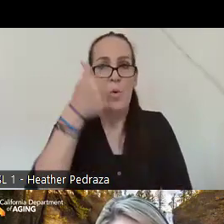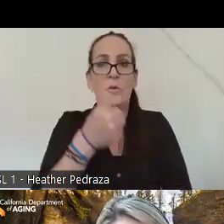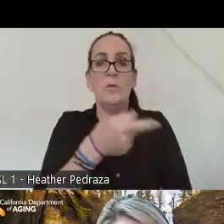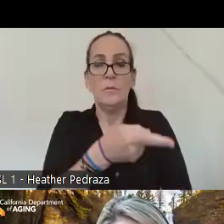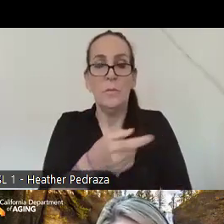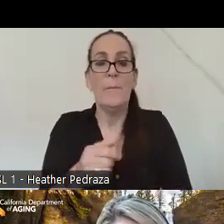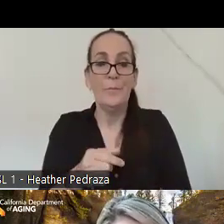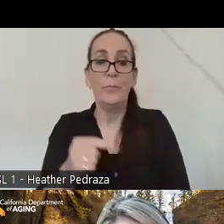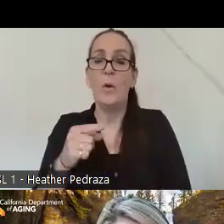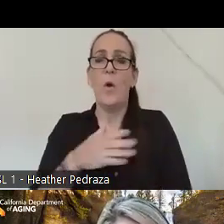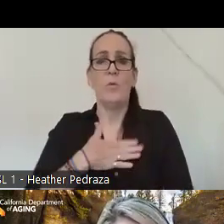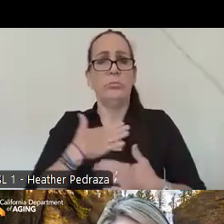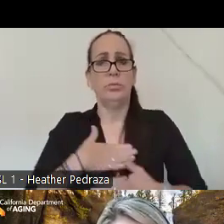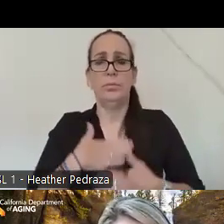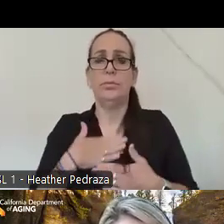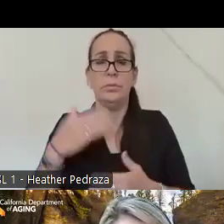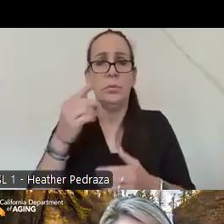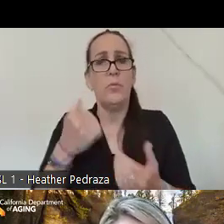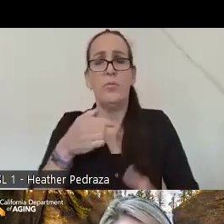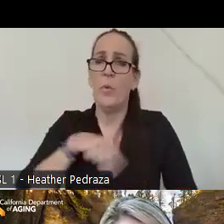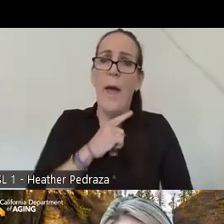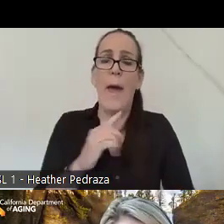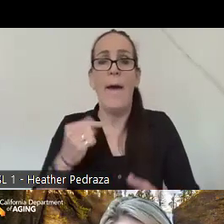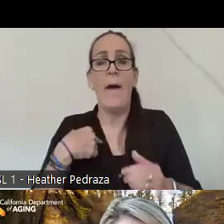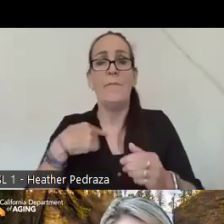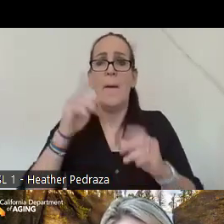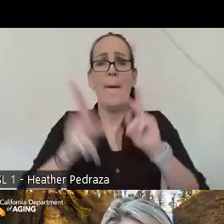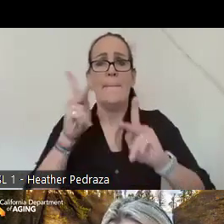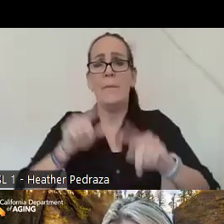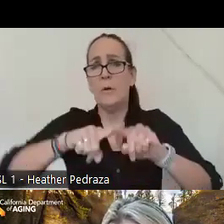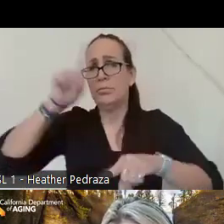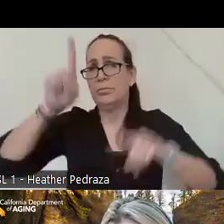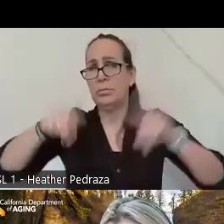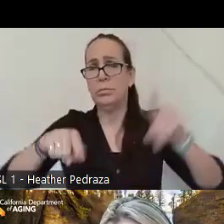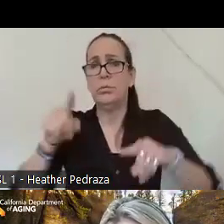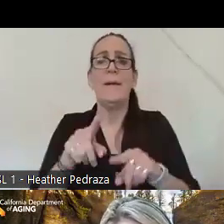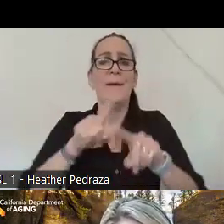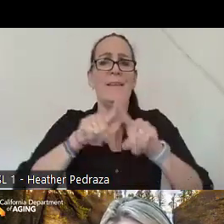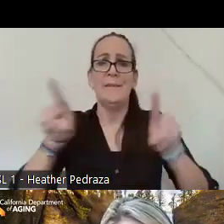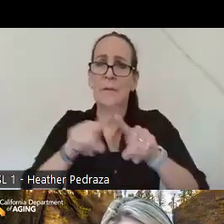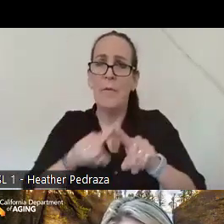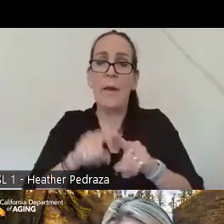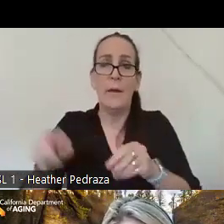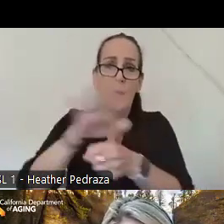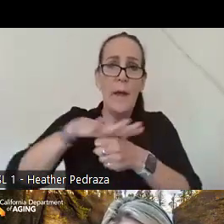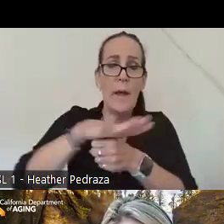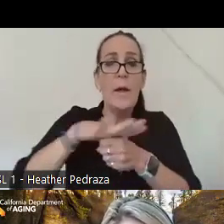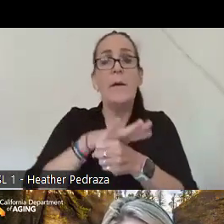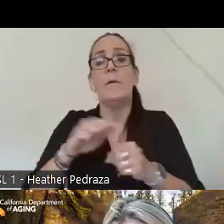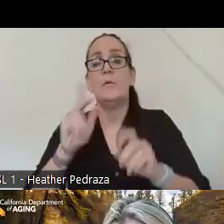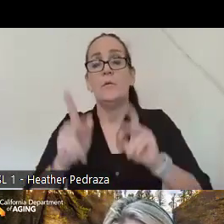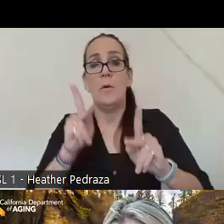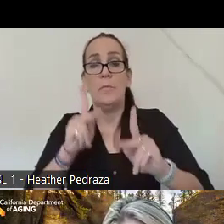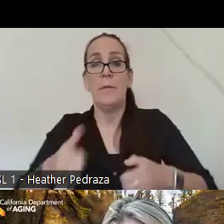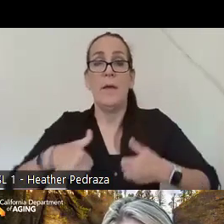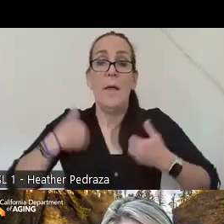of representation of perspectives. We have people who come to us from the rural areas of the state. We have people who living in